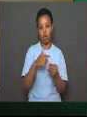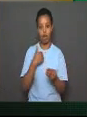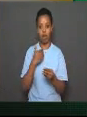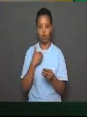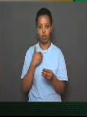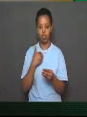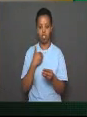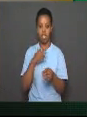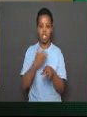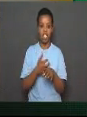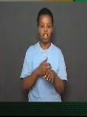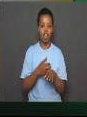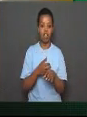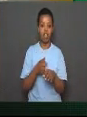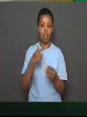the rocky areas.